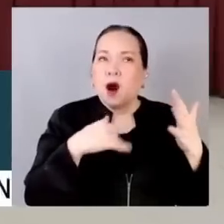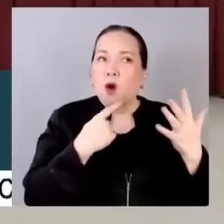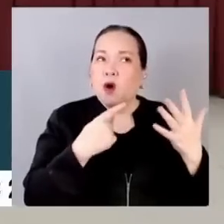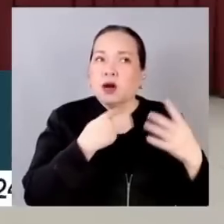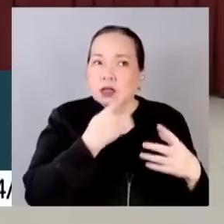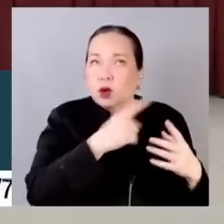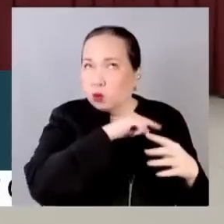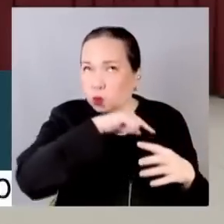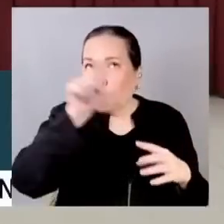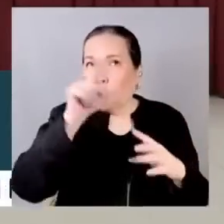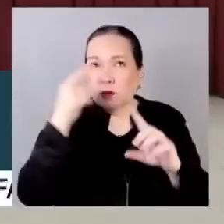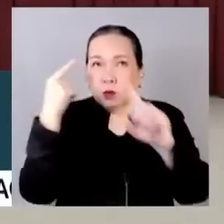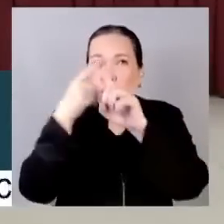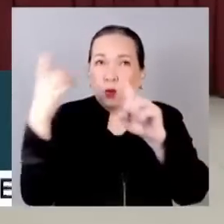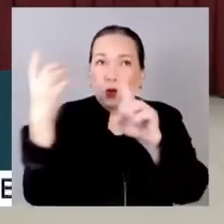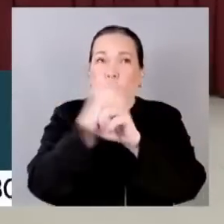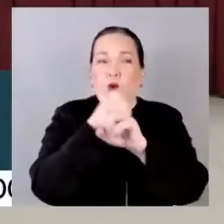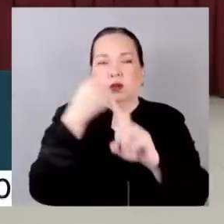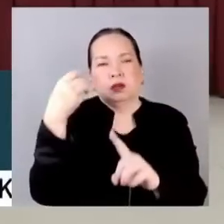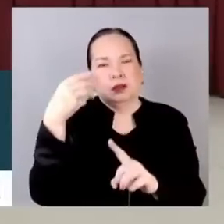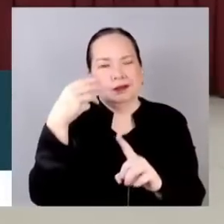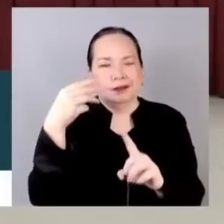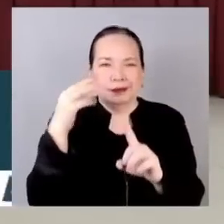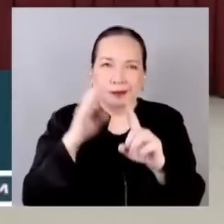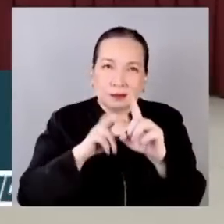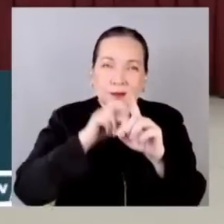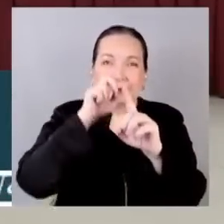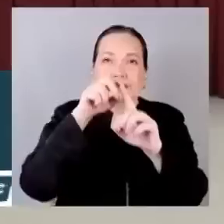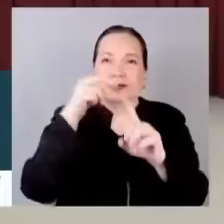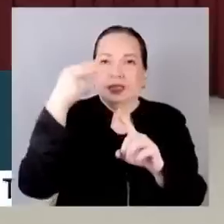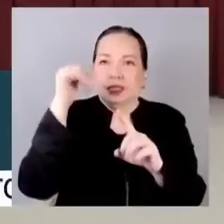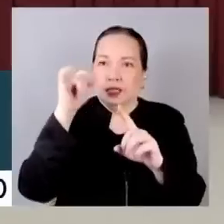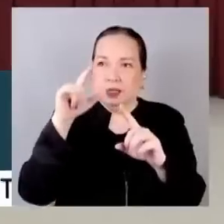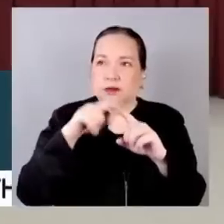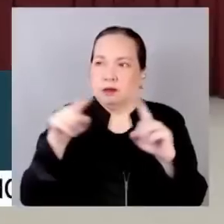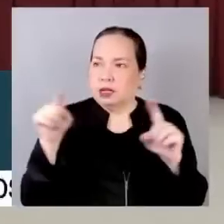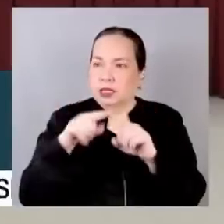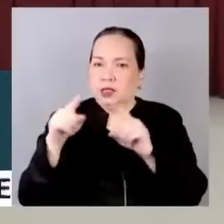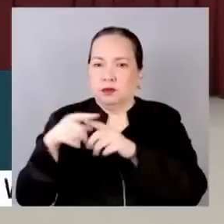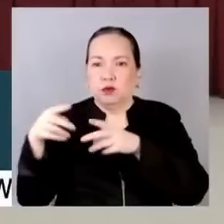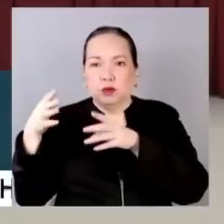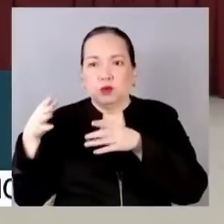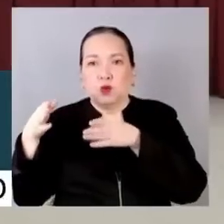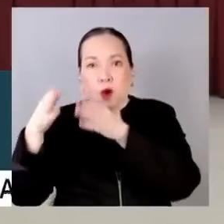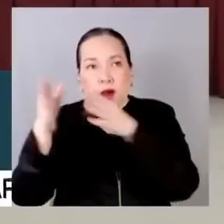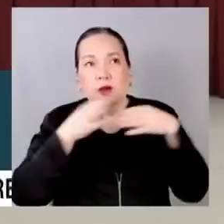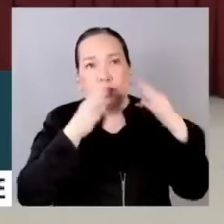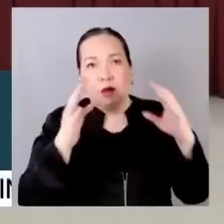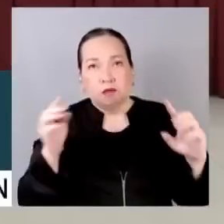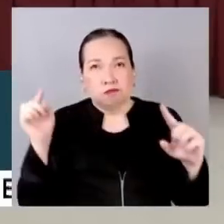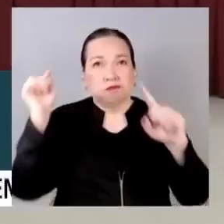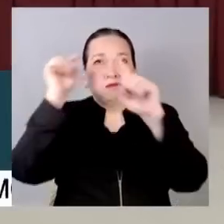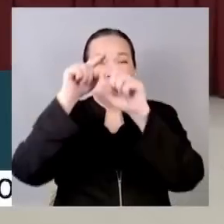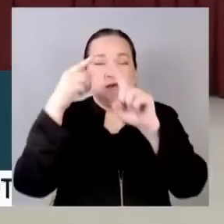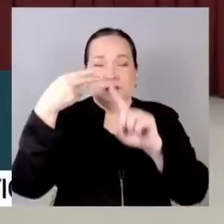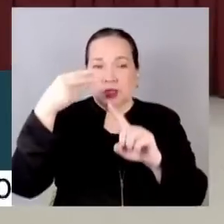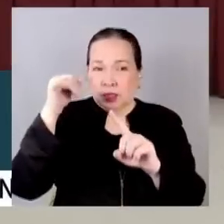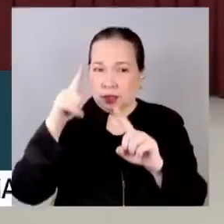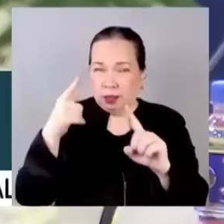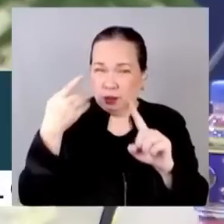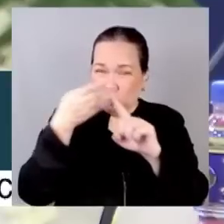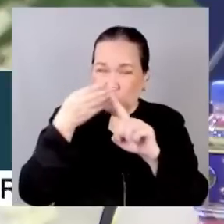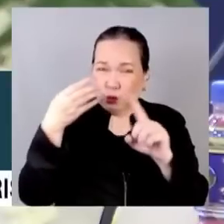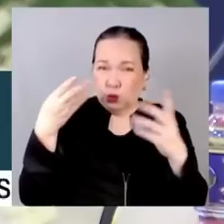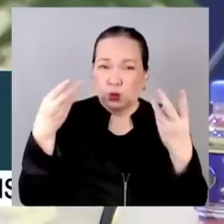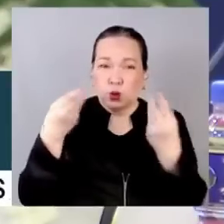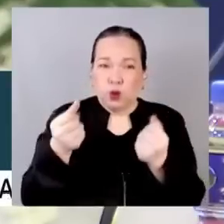that they are in agreement when it comes to the eradication of the problem of illegal drugs